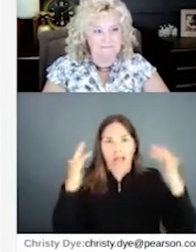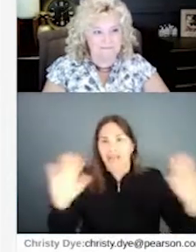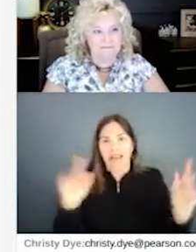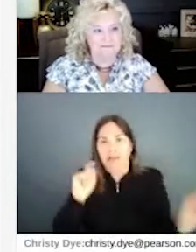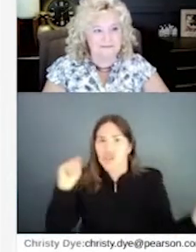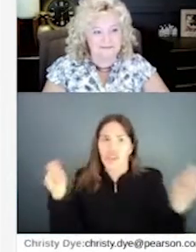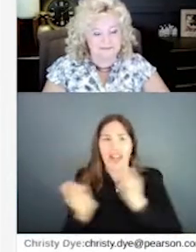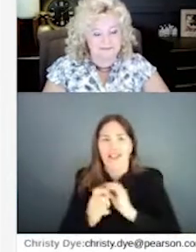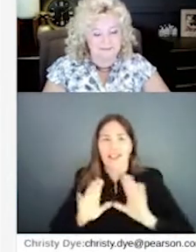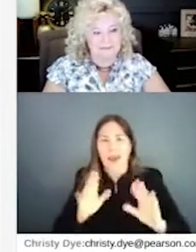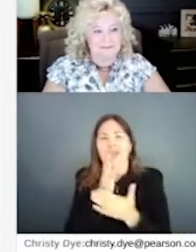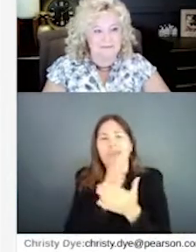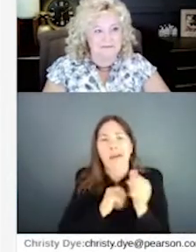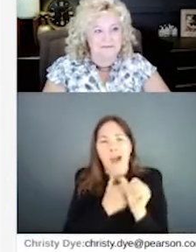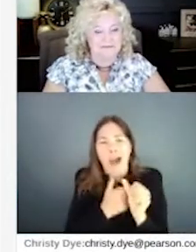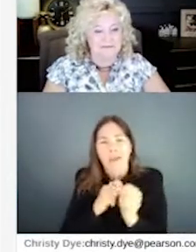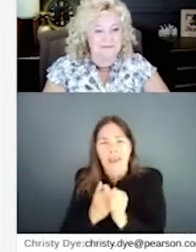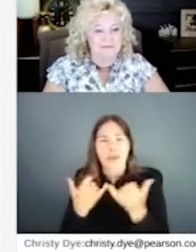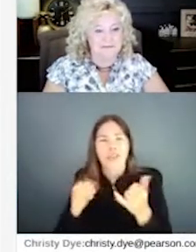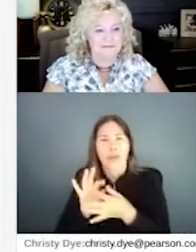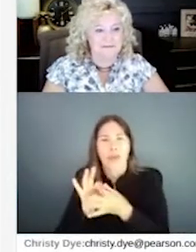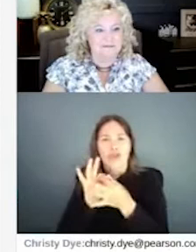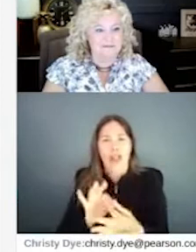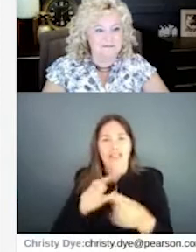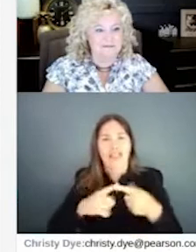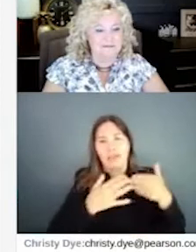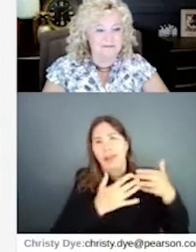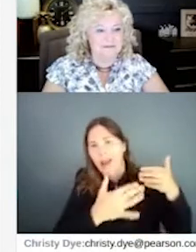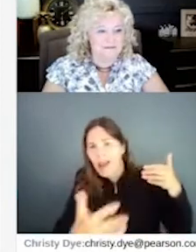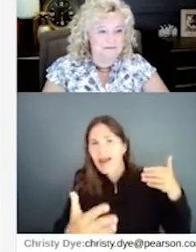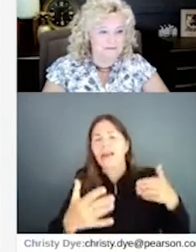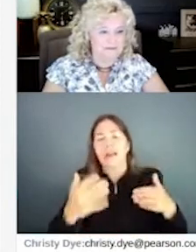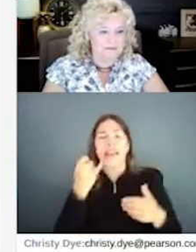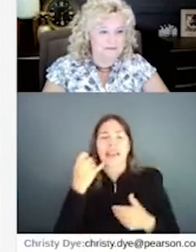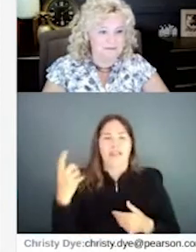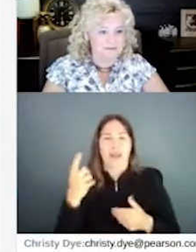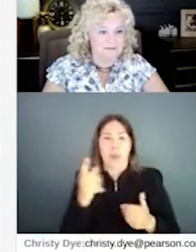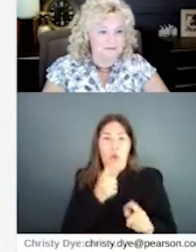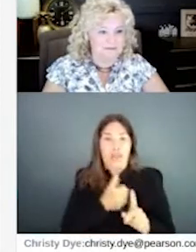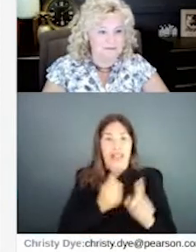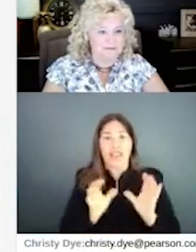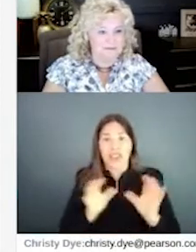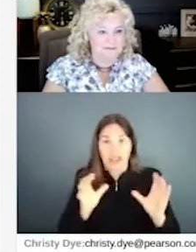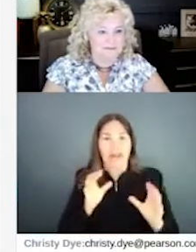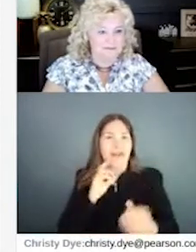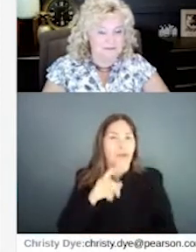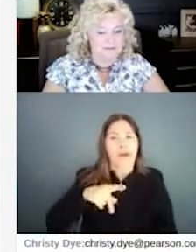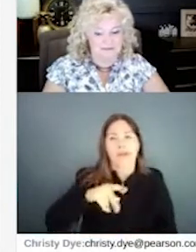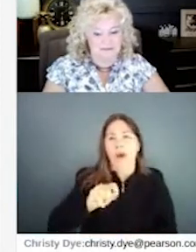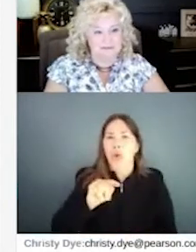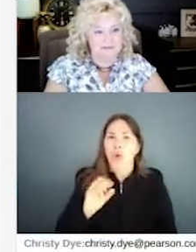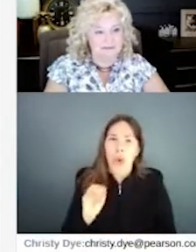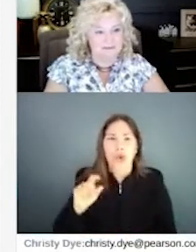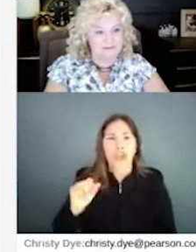to make sure the exams will still be relevant in the years to come, right? We want to make sure that if someone's certified in Photoshop or someone's certified in